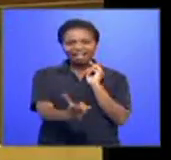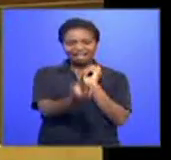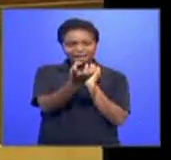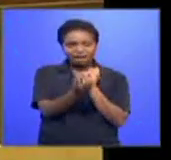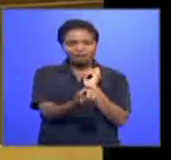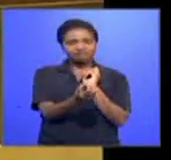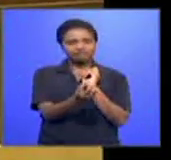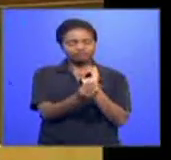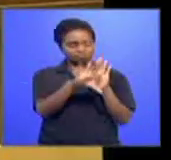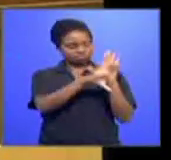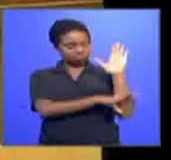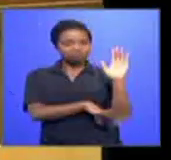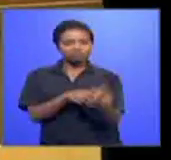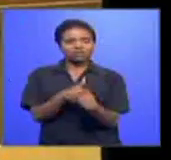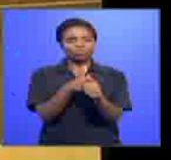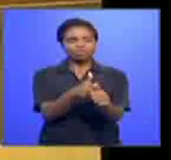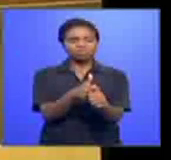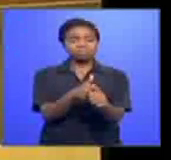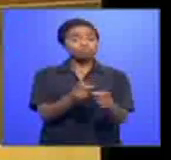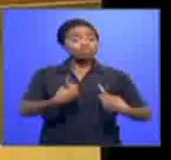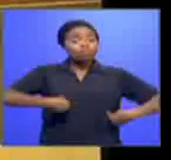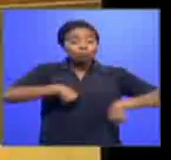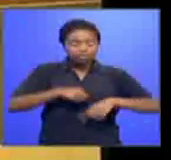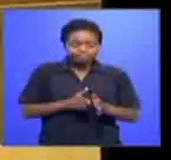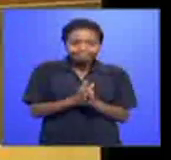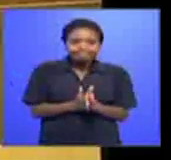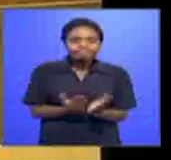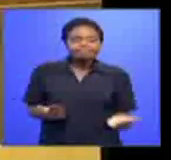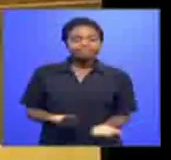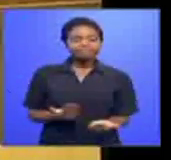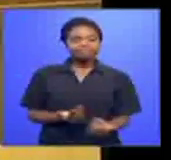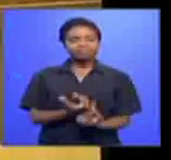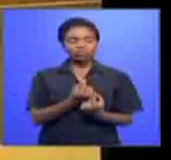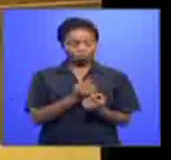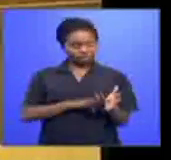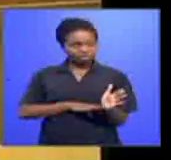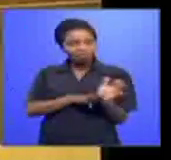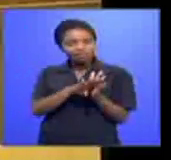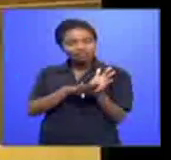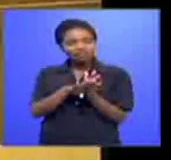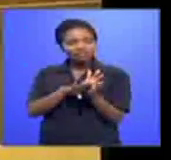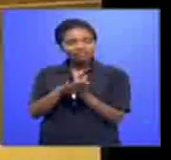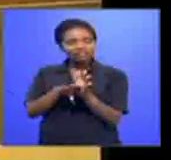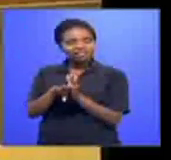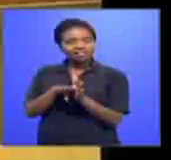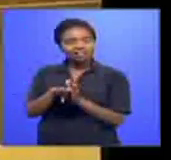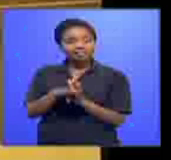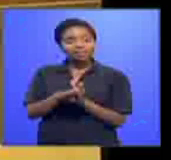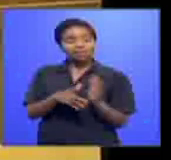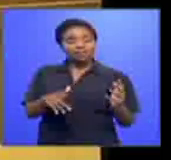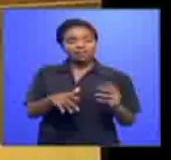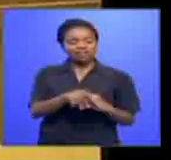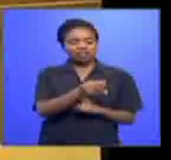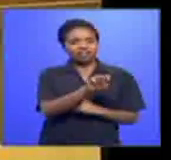government. We are encouraged by the developments between Sudan